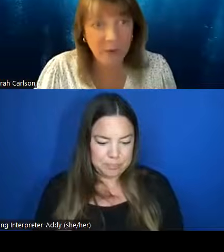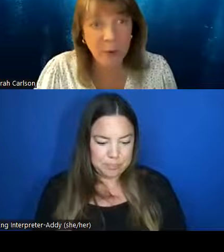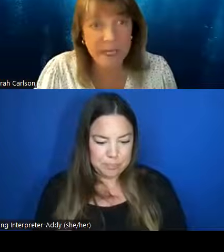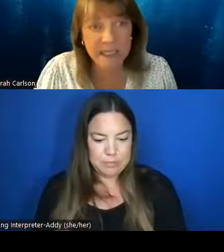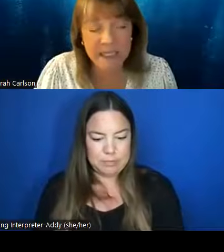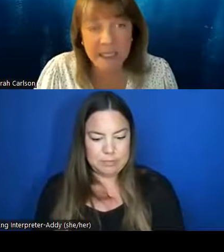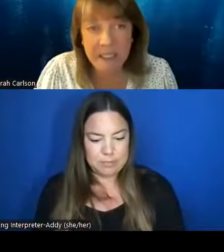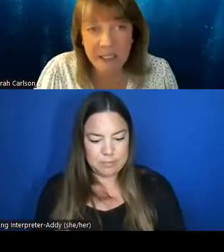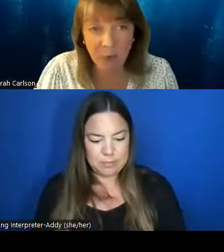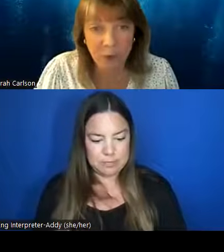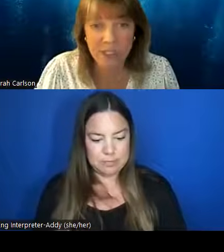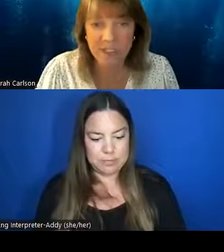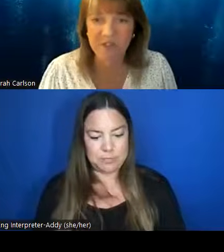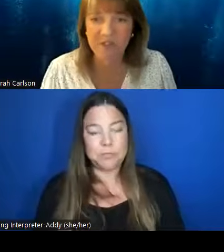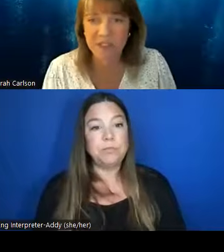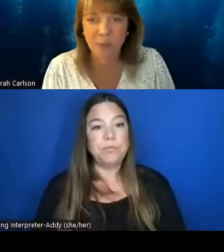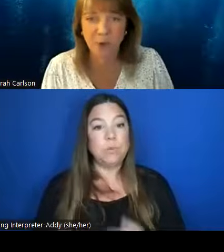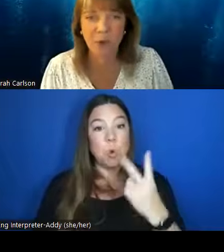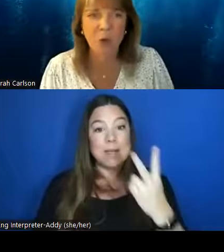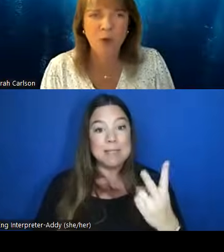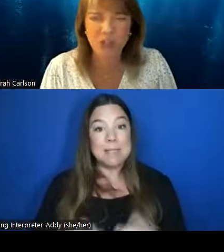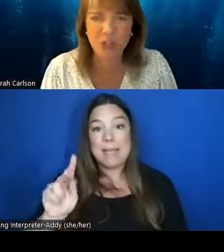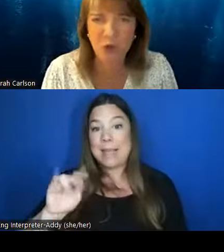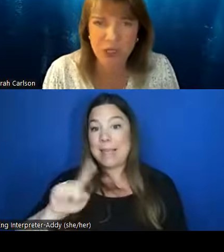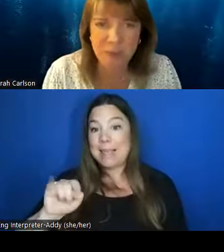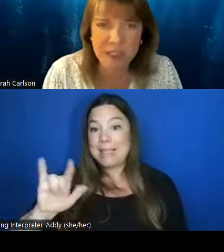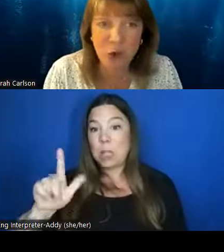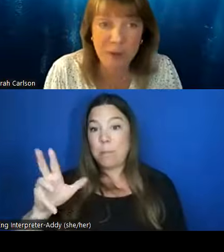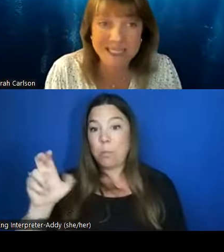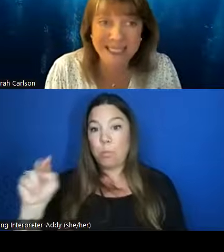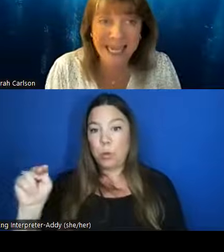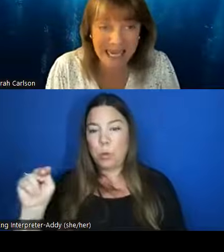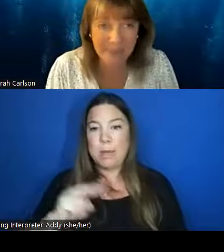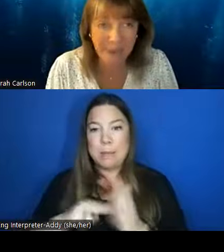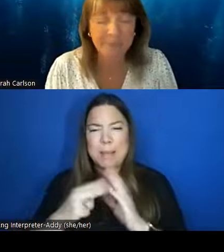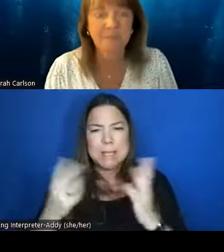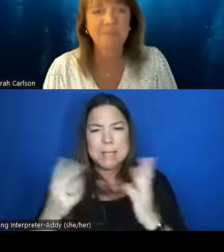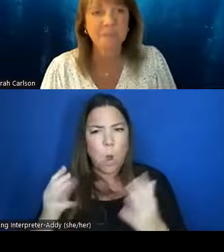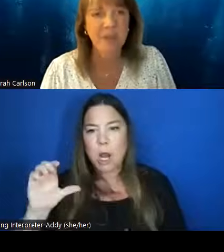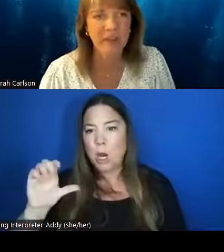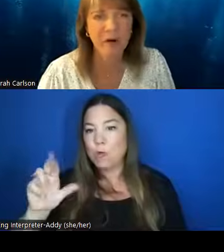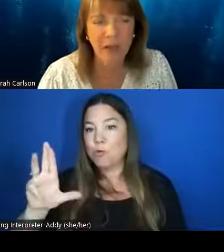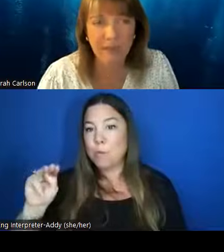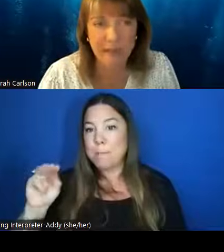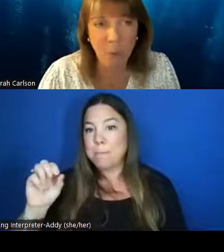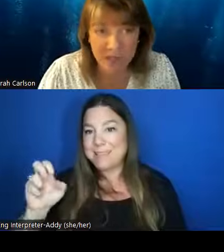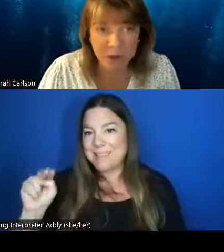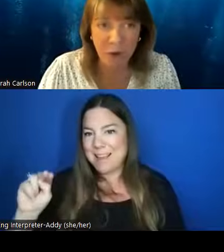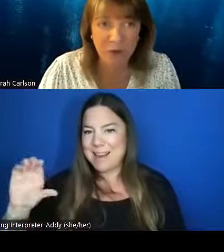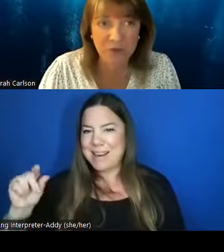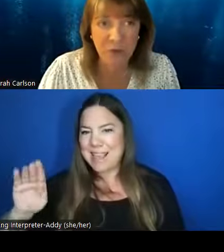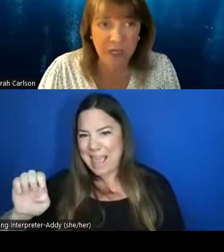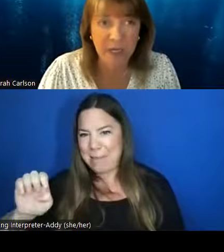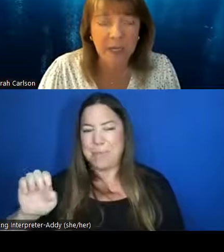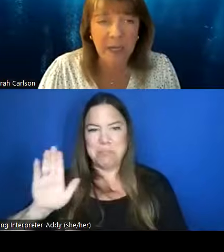So here we can see Kızılburun, the site of Kizilburun, which in Turkish means Crimson Cape. There on the western